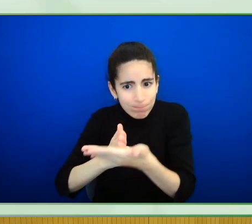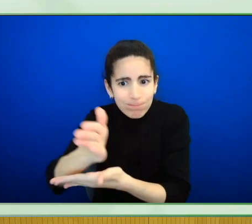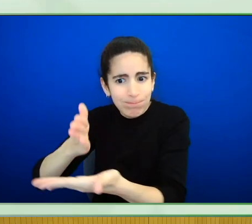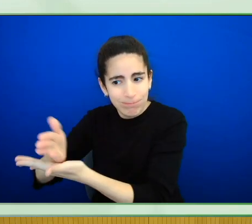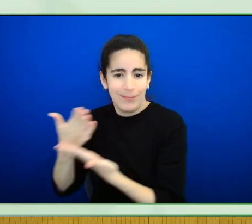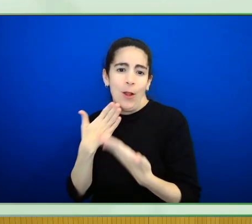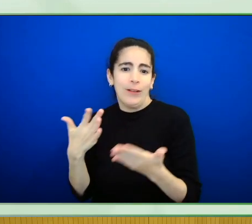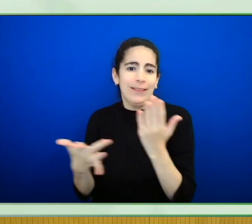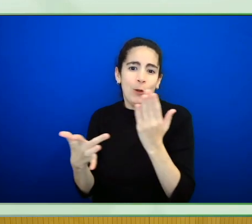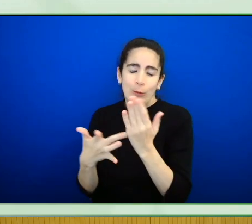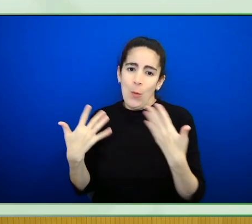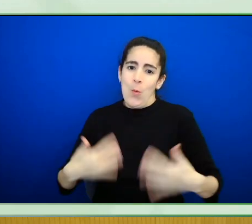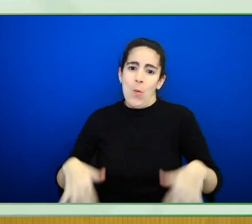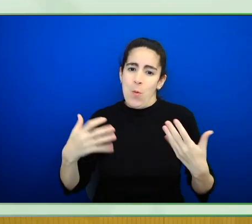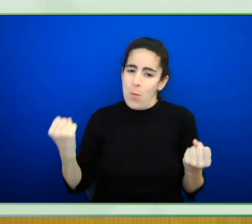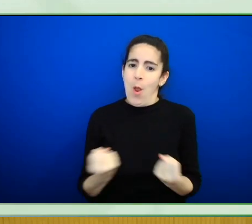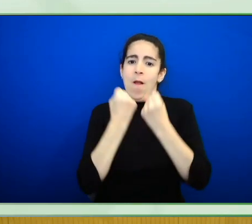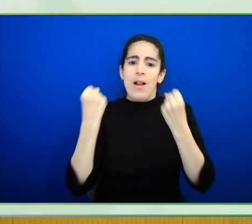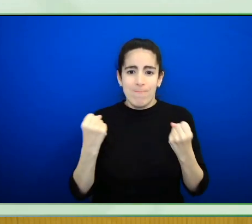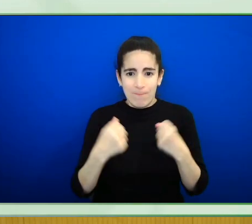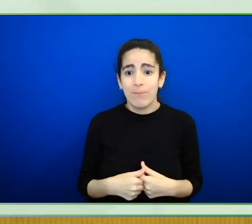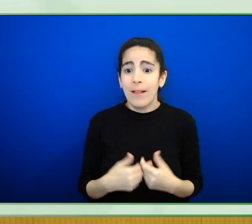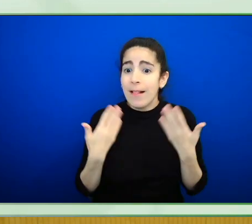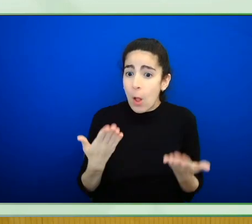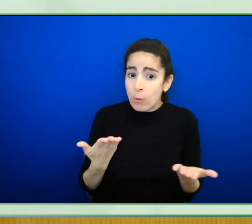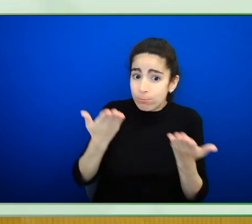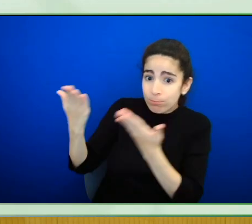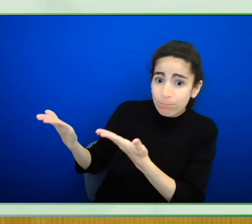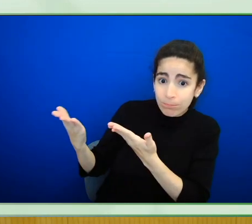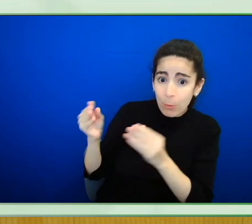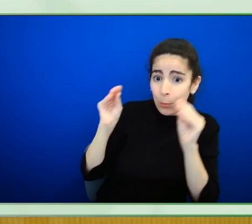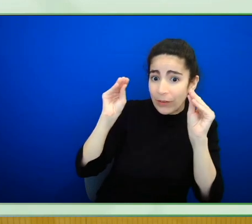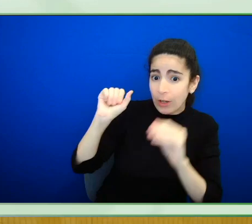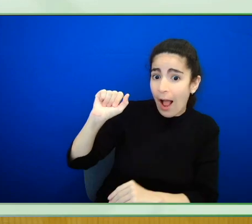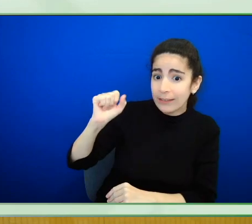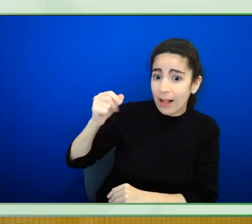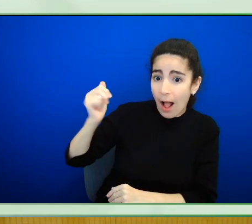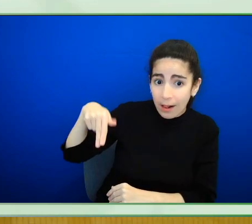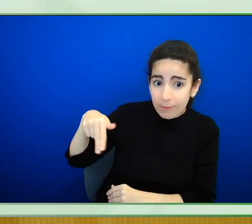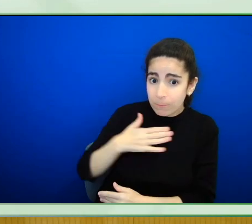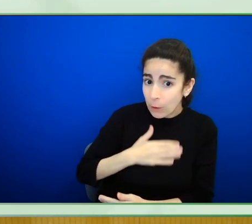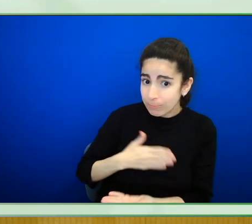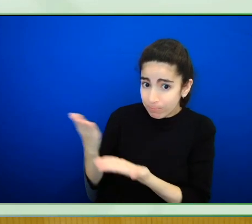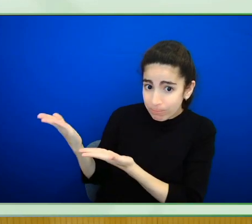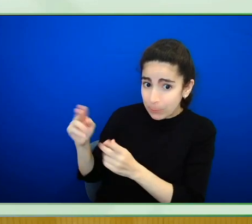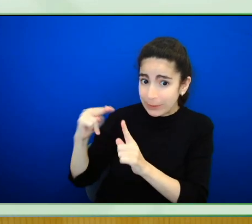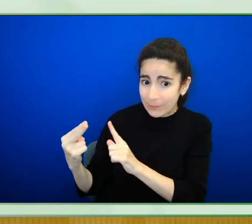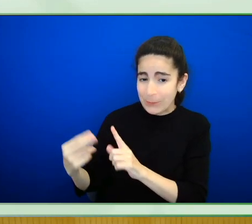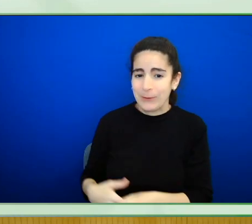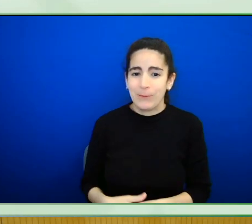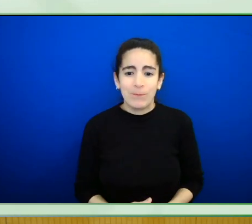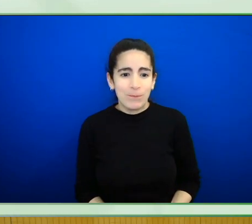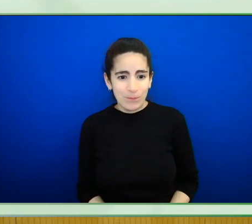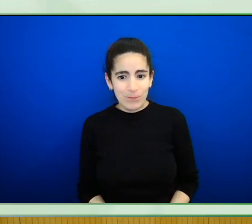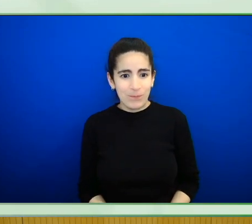wonder, Professor Khan, would you like to share from your perspective? Yeah, thank you very much. I'm Professor Asad Aslam Khan. I was the former